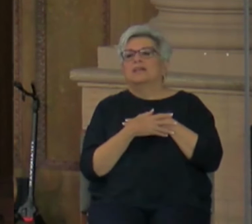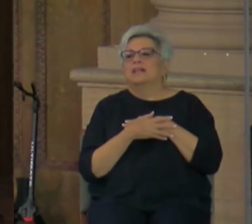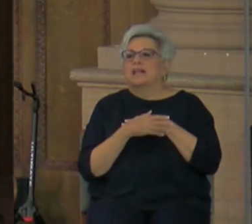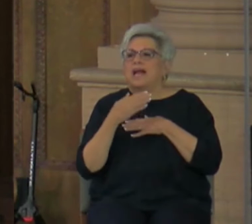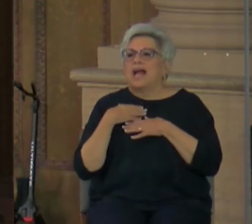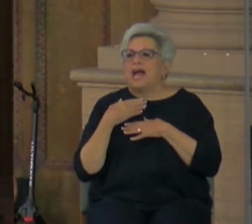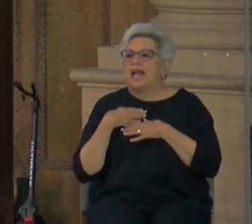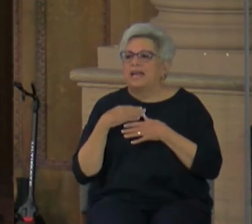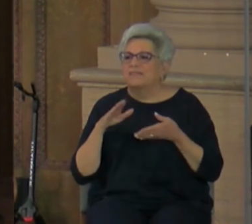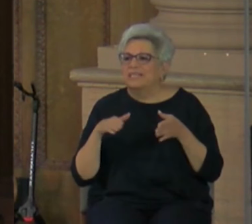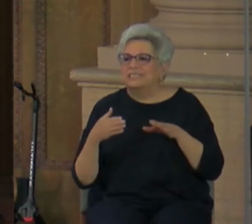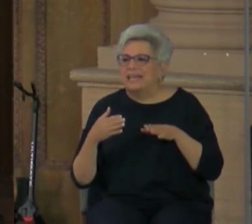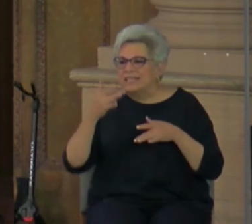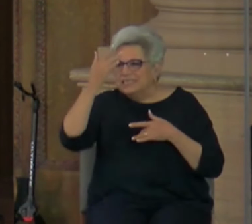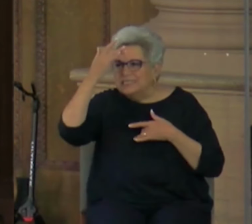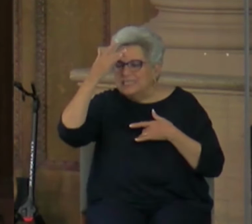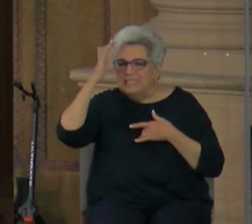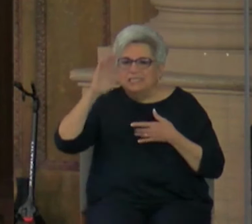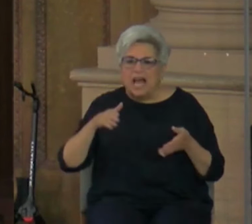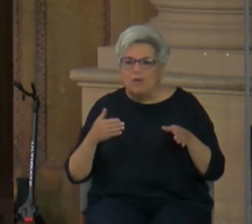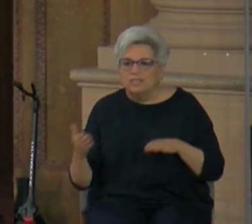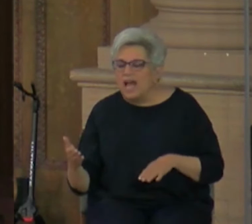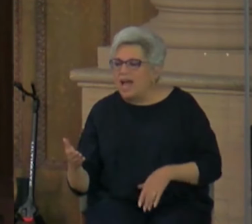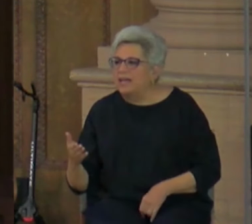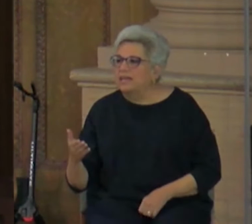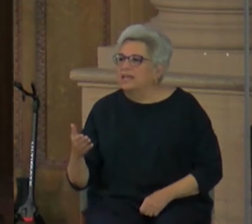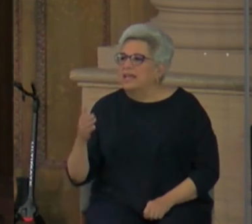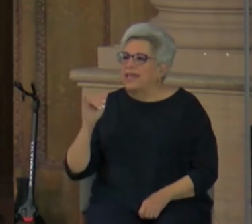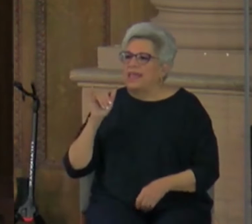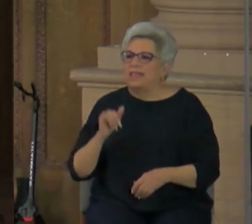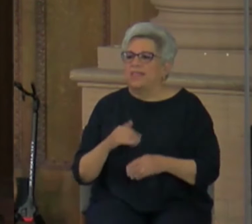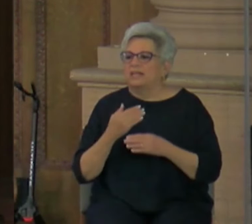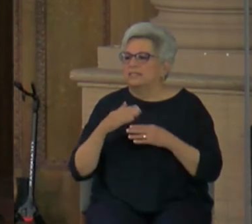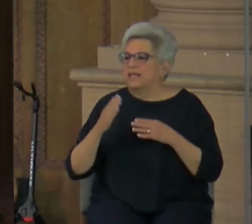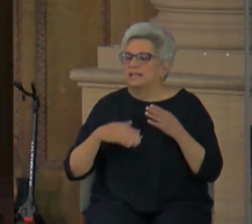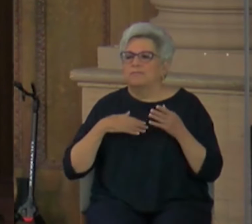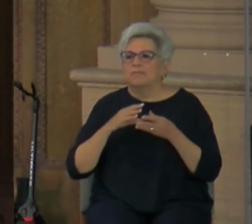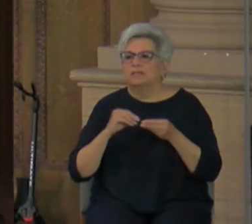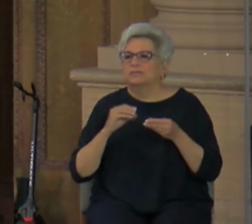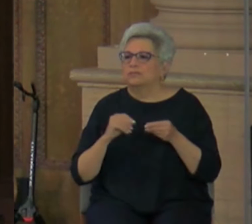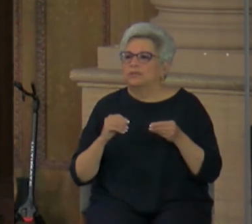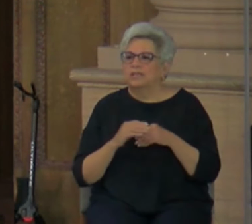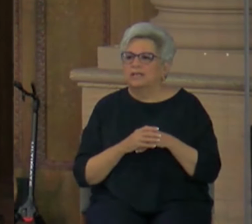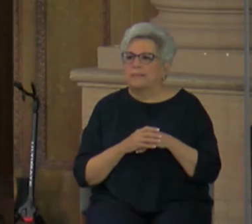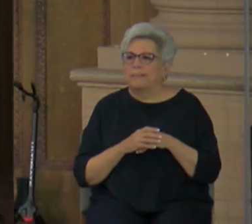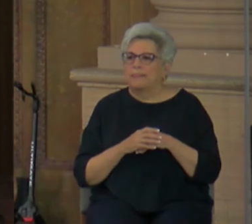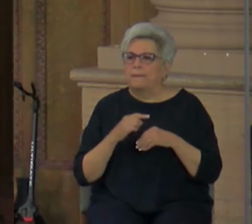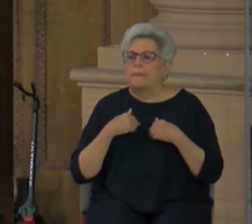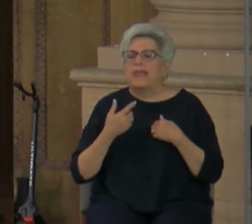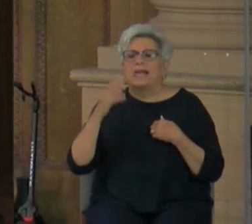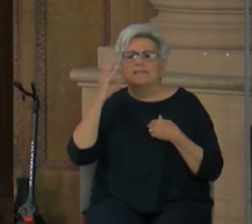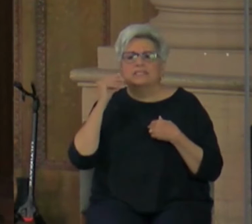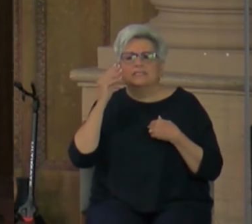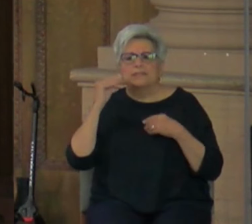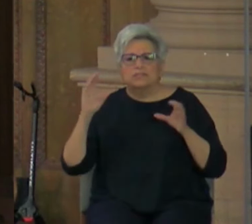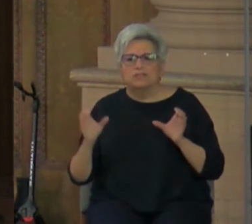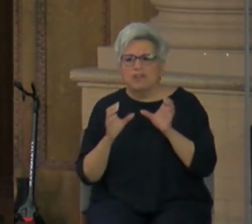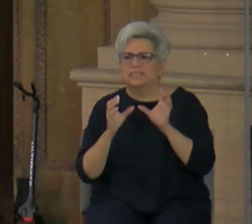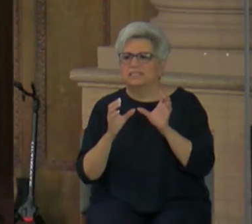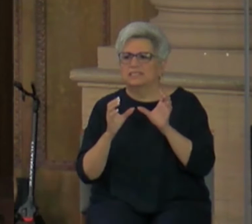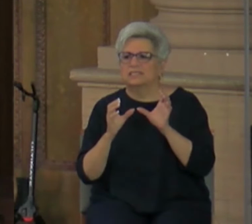terminal disease and I will die, and that will define my story. I've experienced this crisis that's